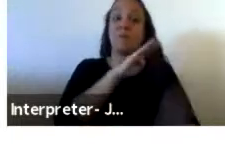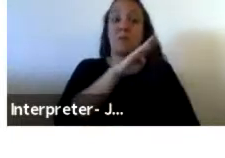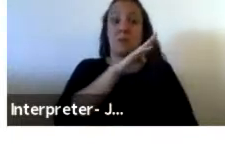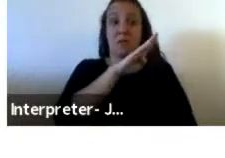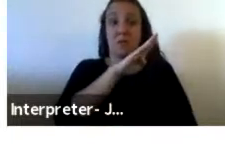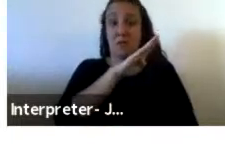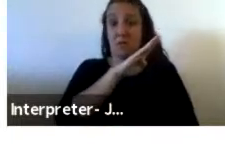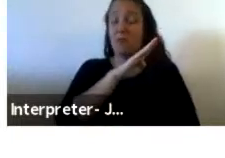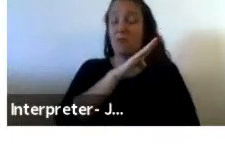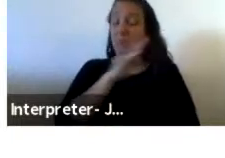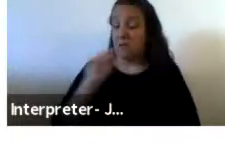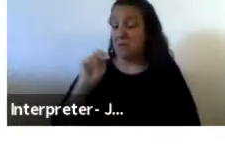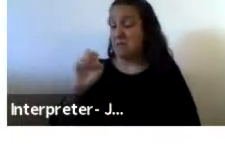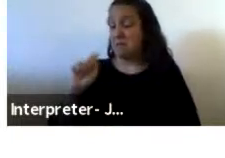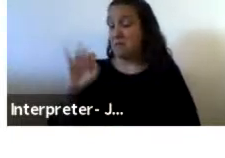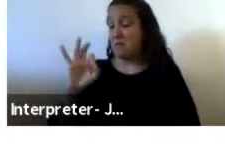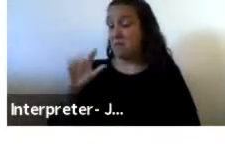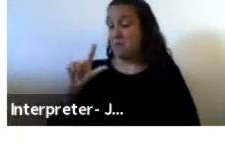online